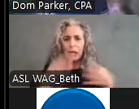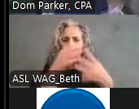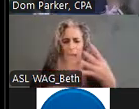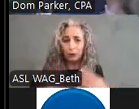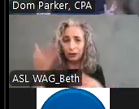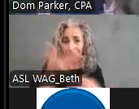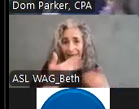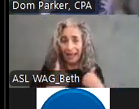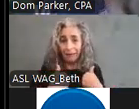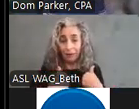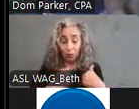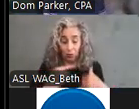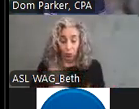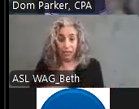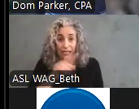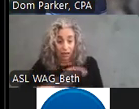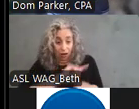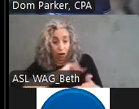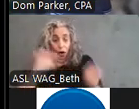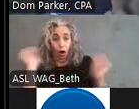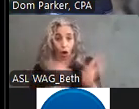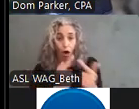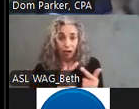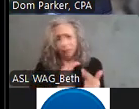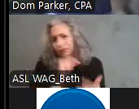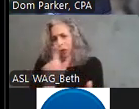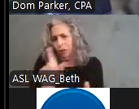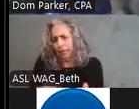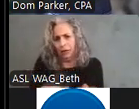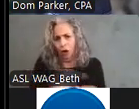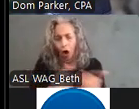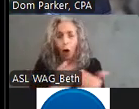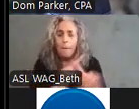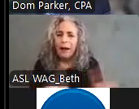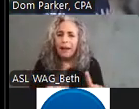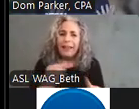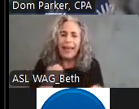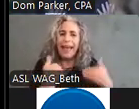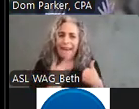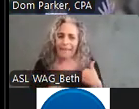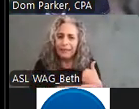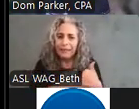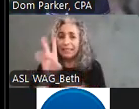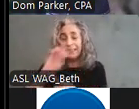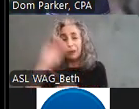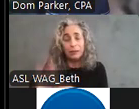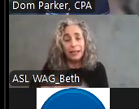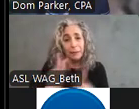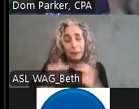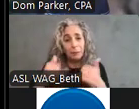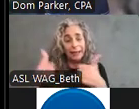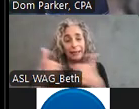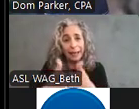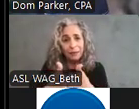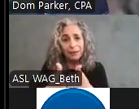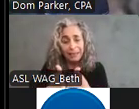might not need them all, but they're there for us to use. And remember, 70% of people who play games will use